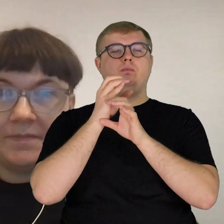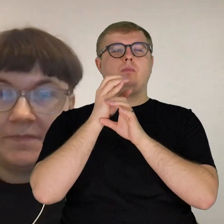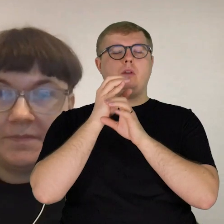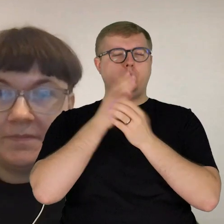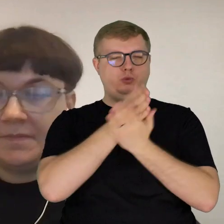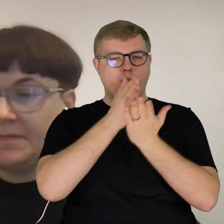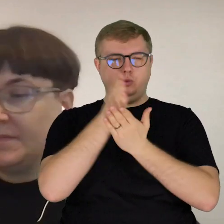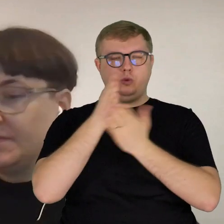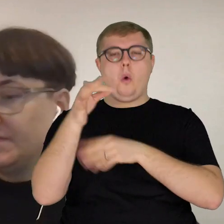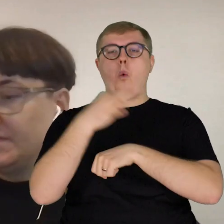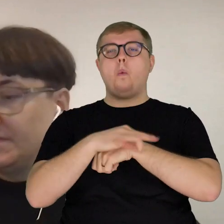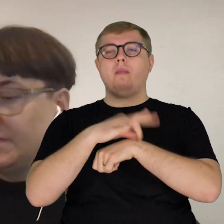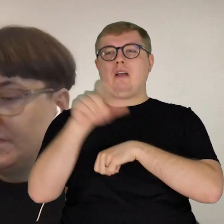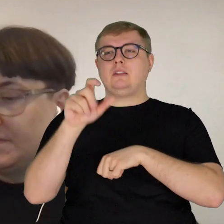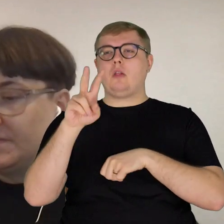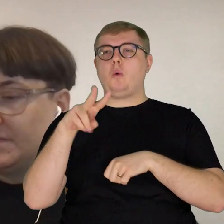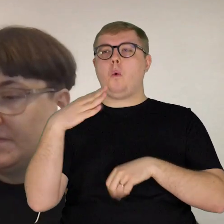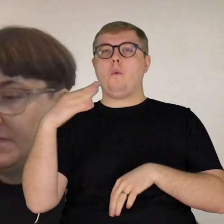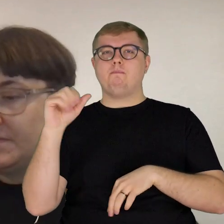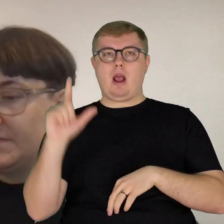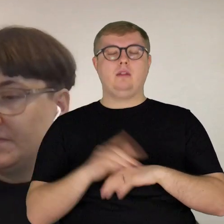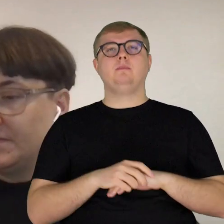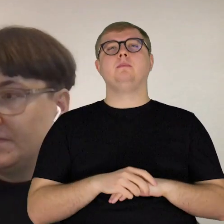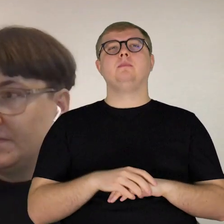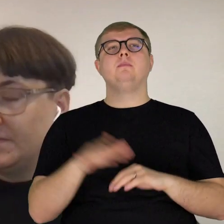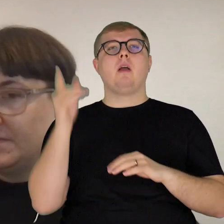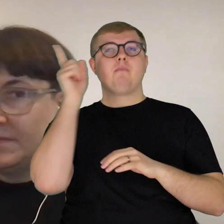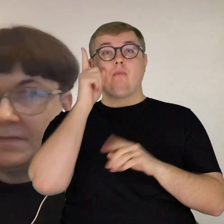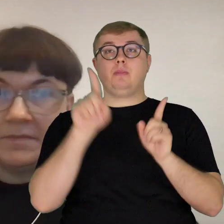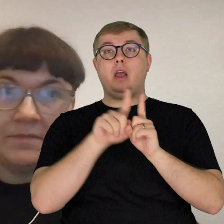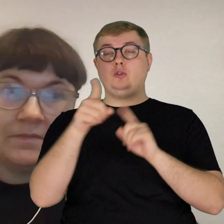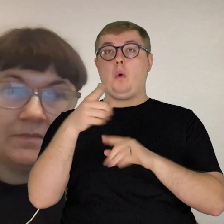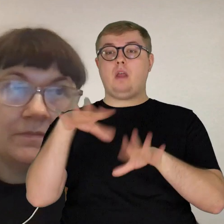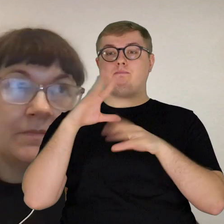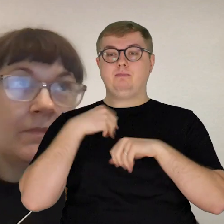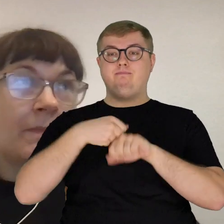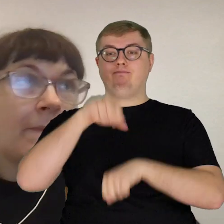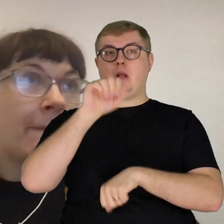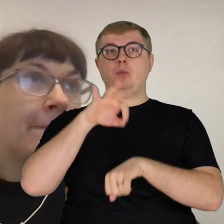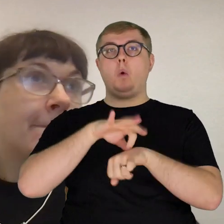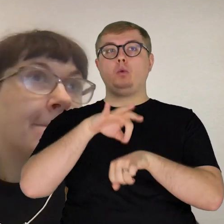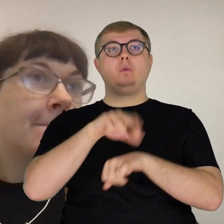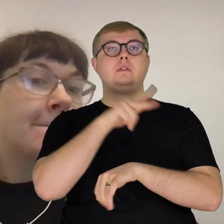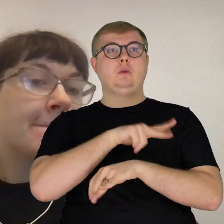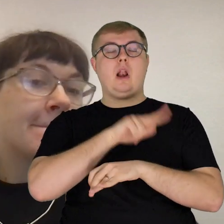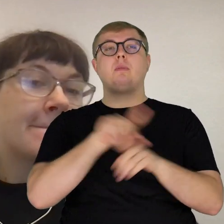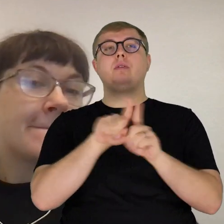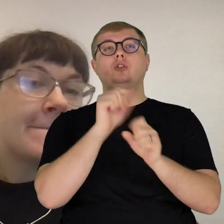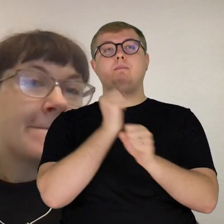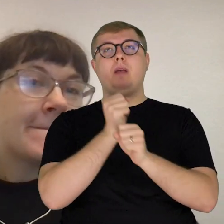obtained a doctorate in the sociology of work and art at the Leuphana University of